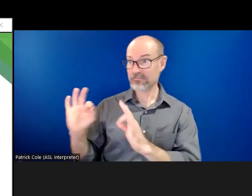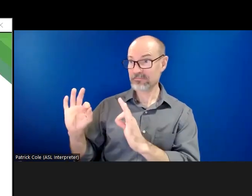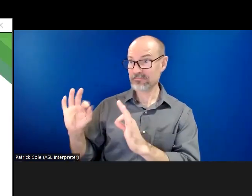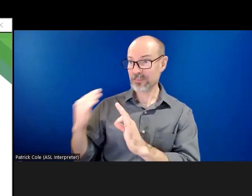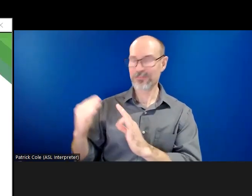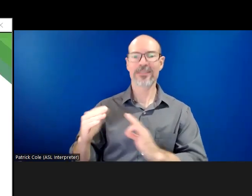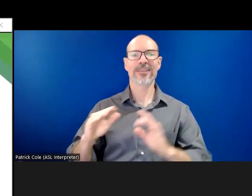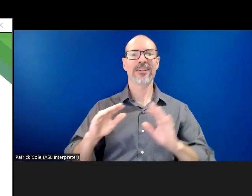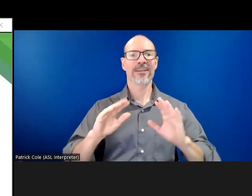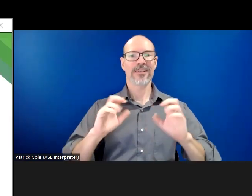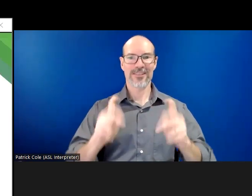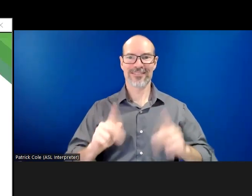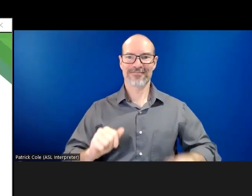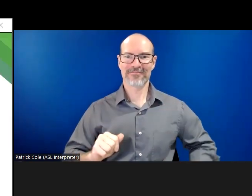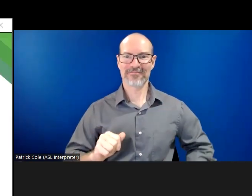Wonderful.